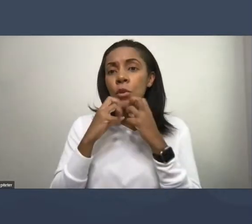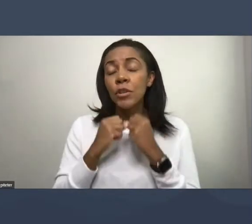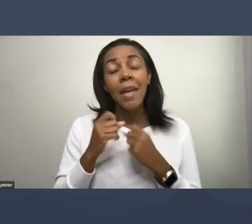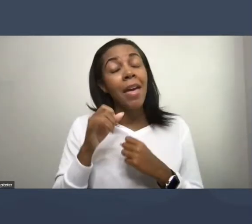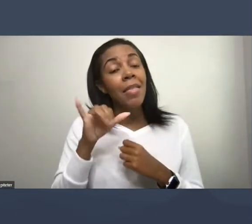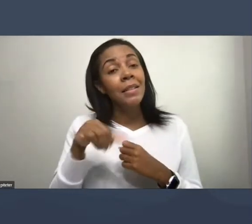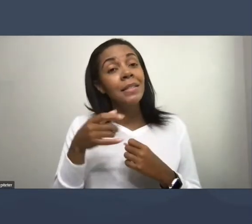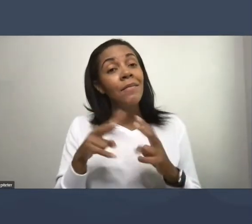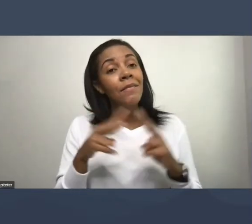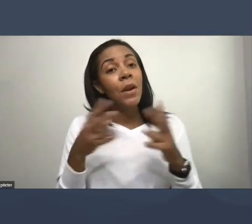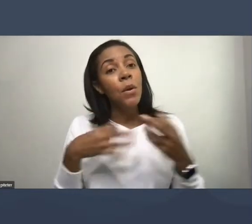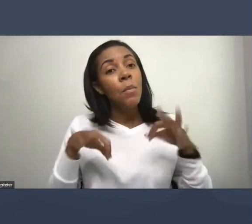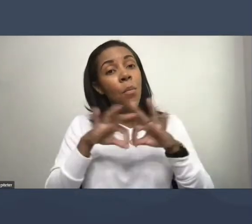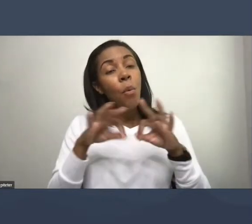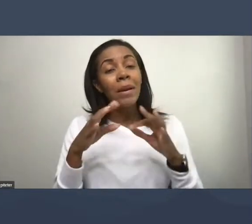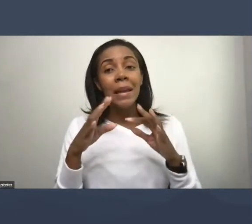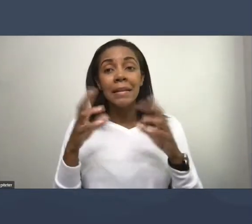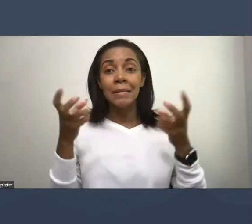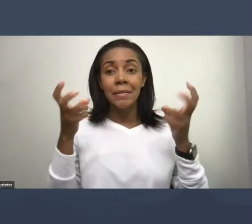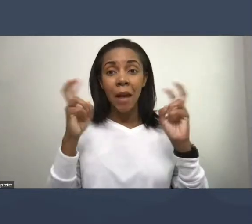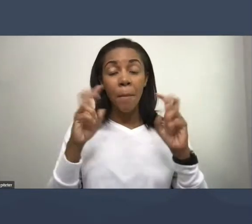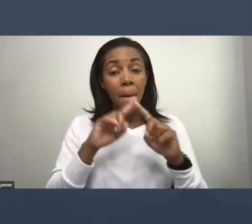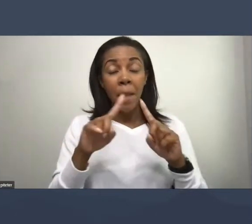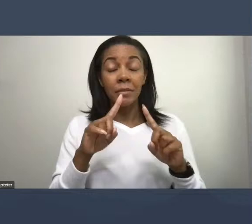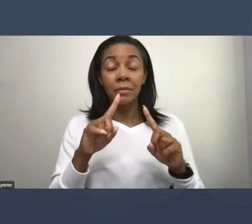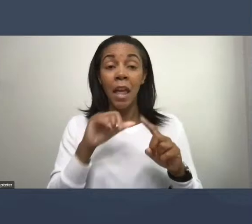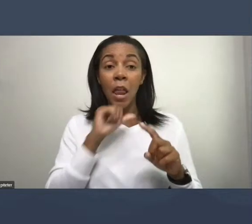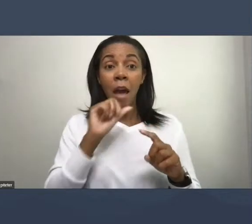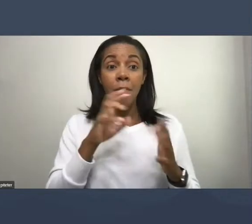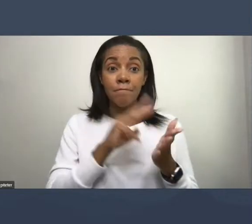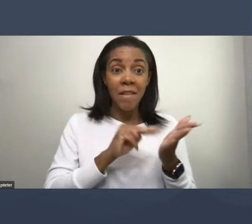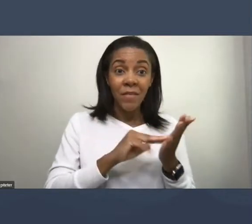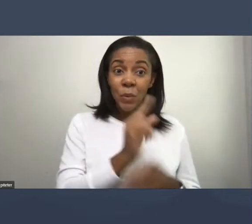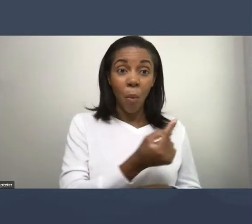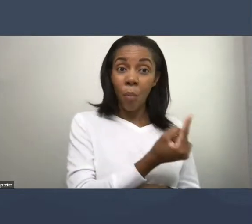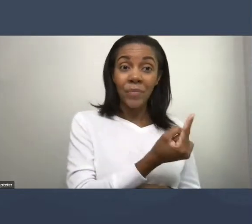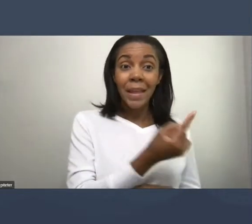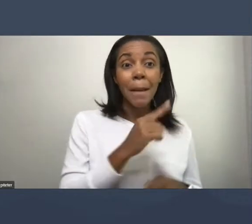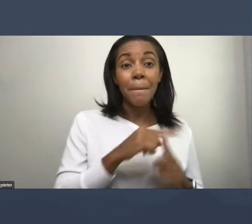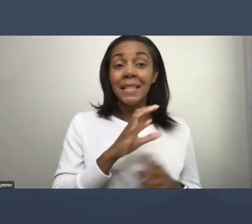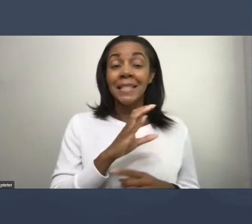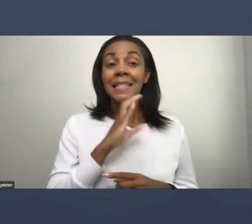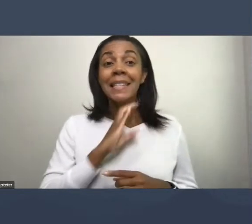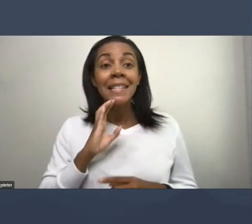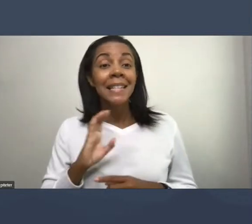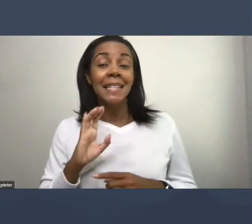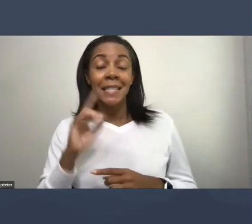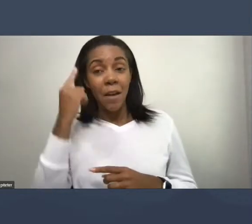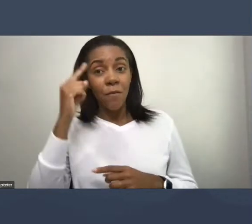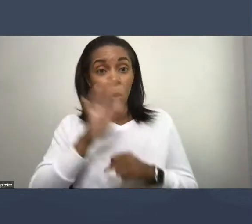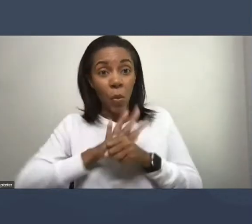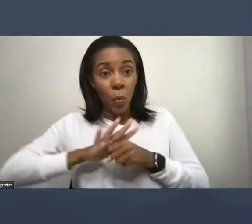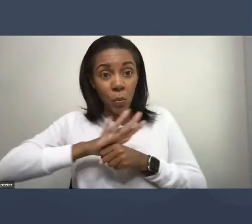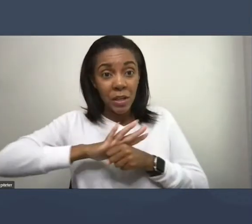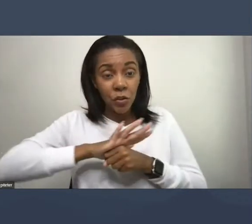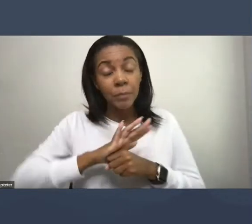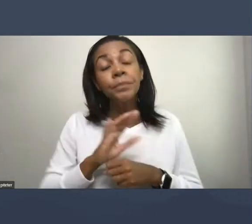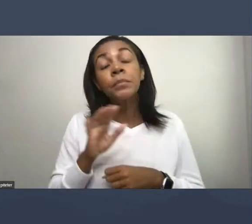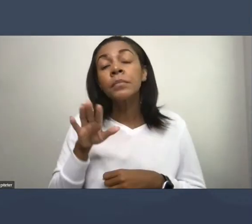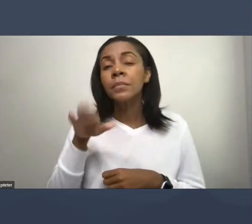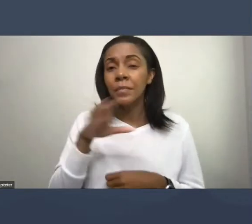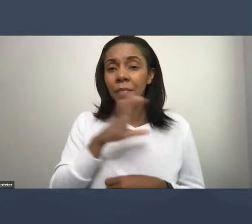topic, not just for Memphis, but for our citizens and for the region as well. Councilwoman